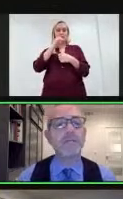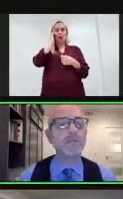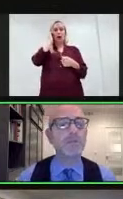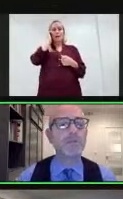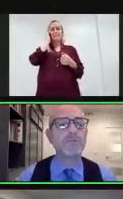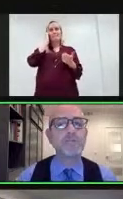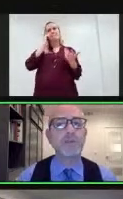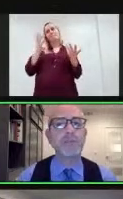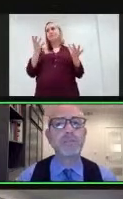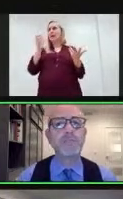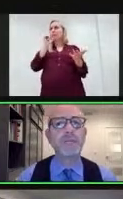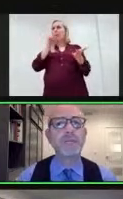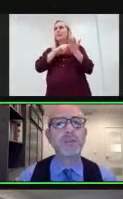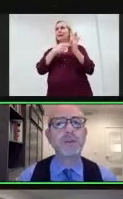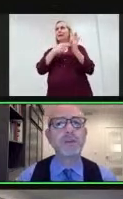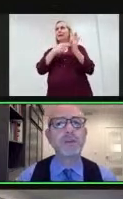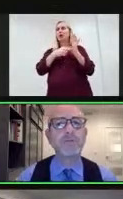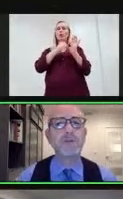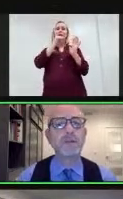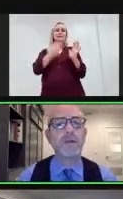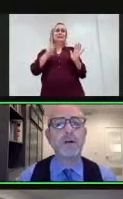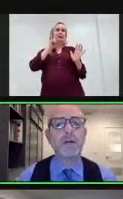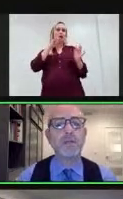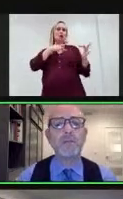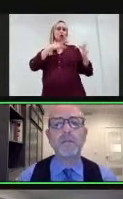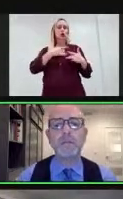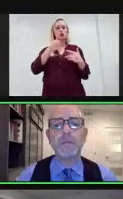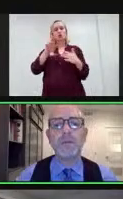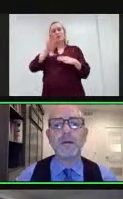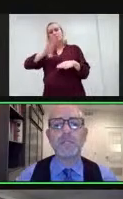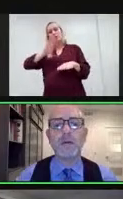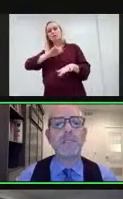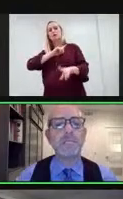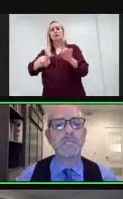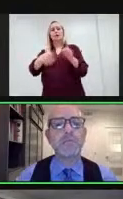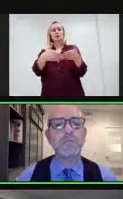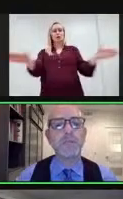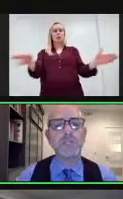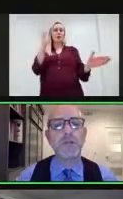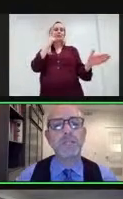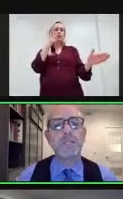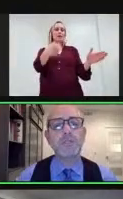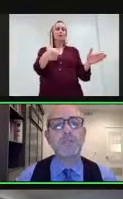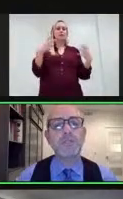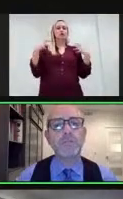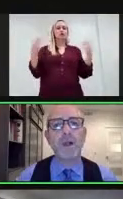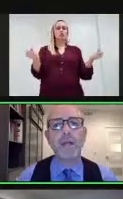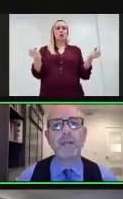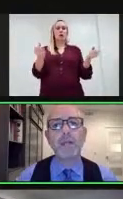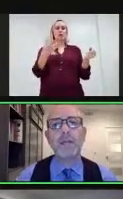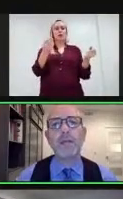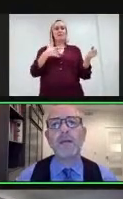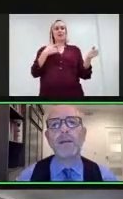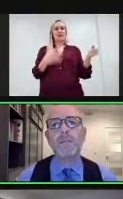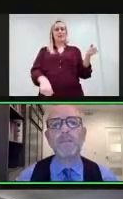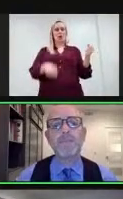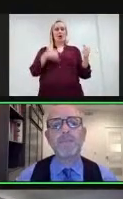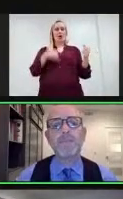hear any concerns or frustrations, but in general, the community saw this as a strength and a source of pride.